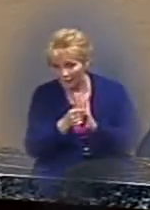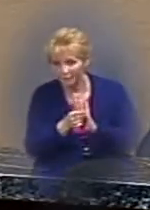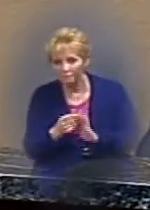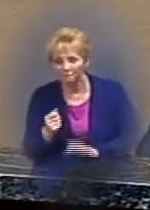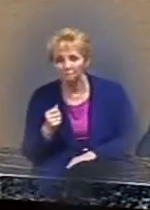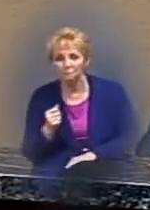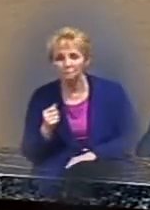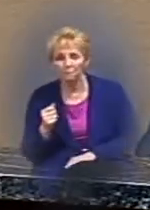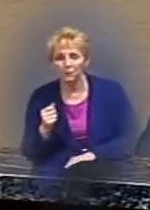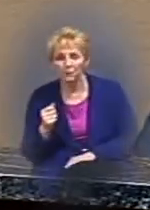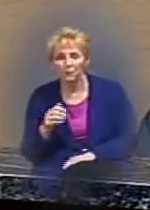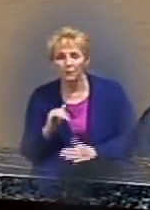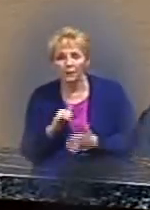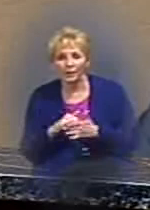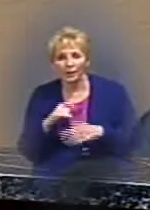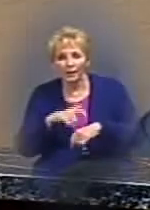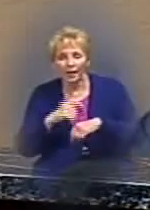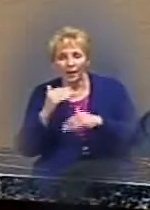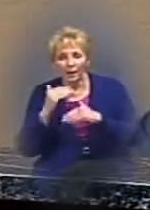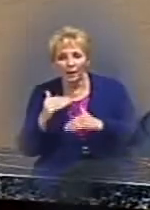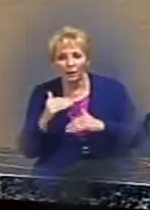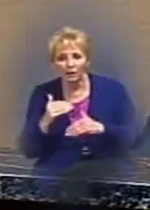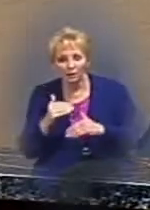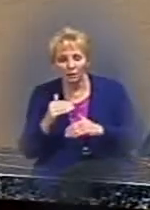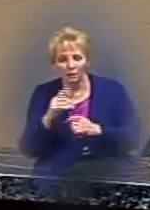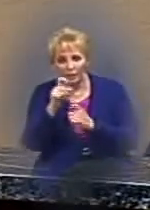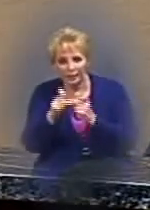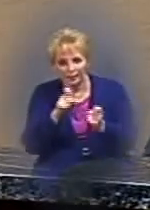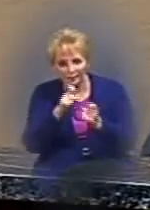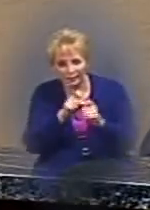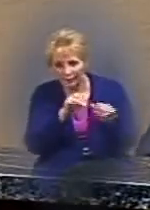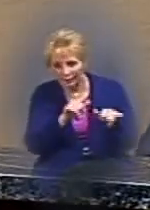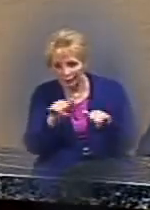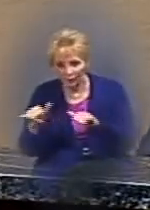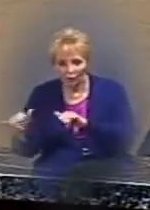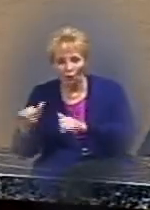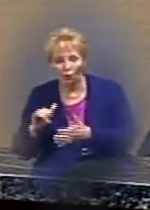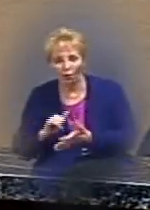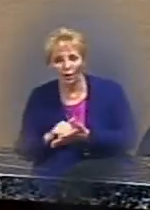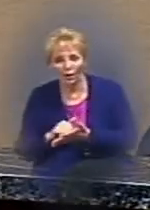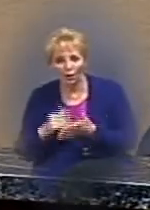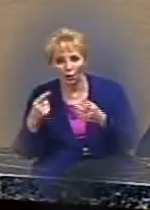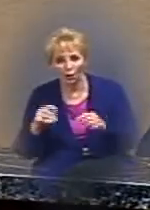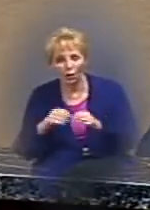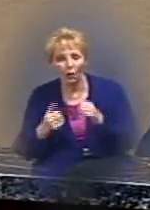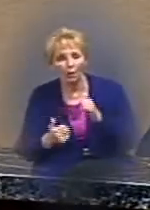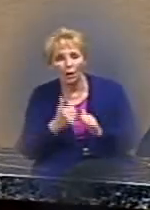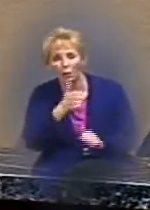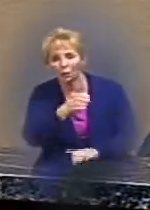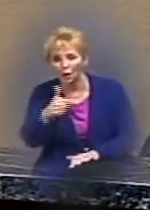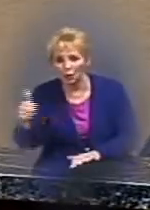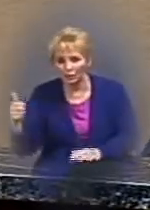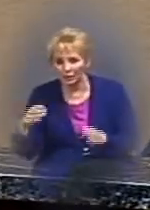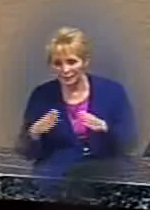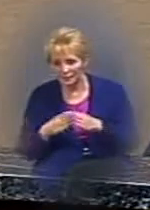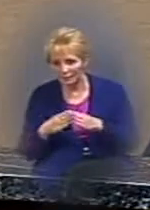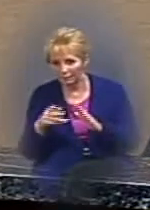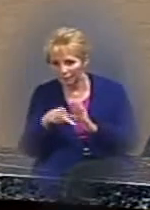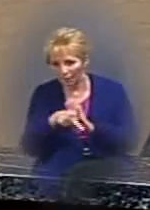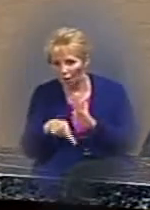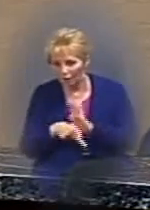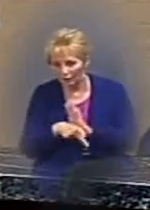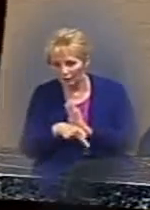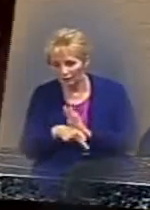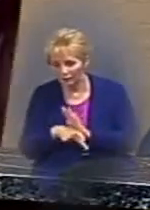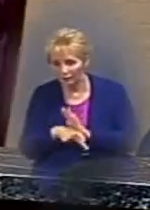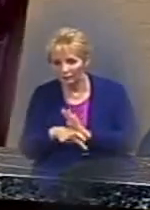Three minutes. These time limits are identical to those that occur in most other cities' policies. And for